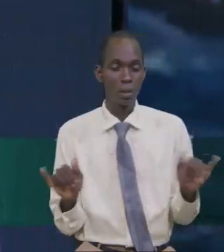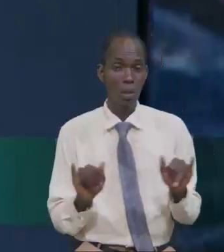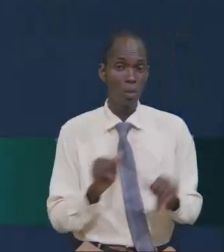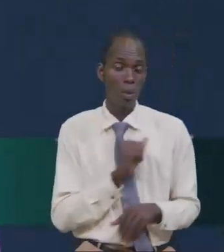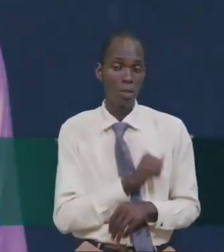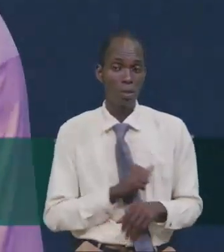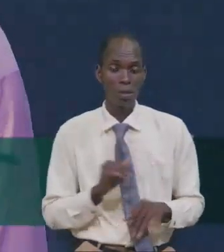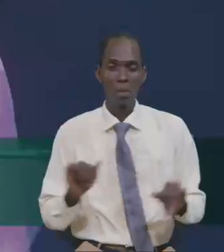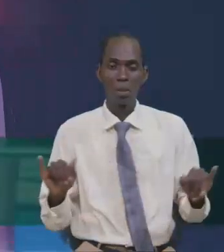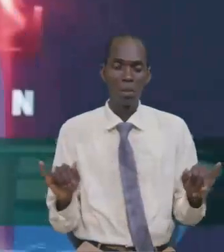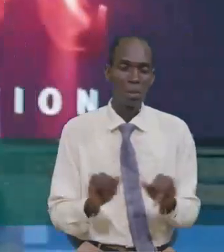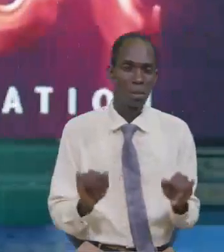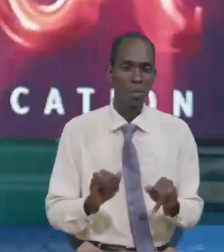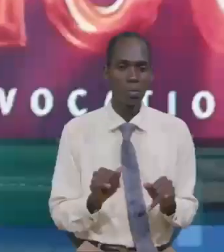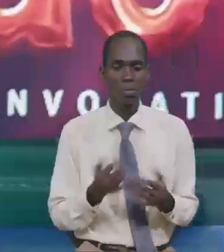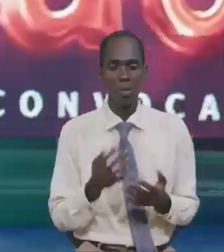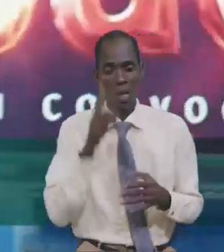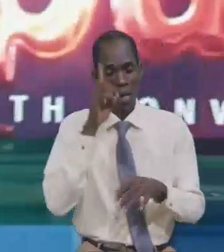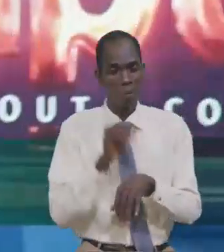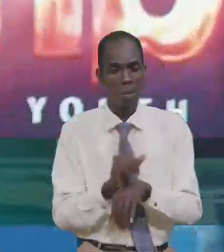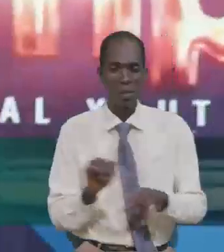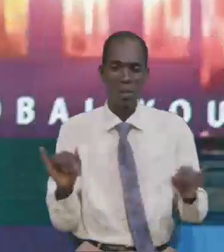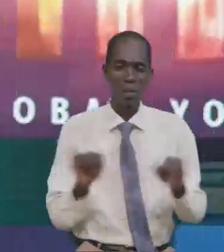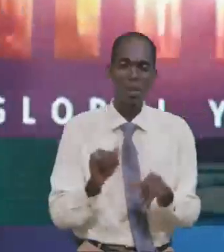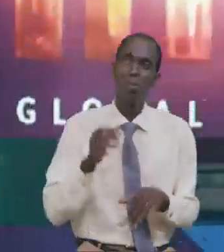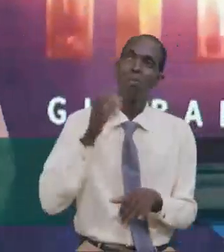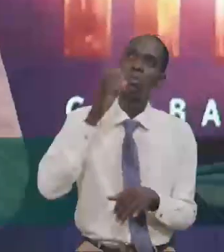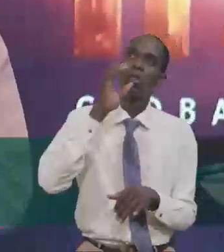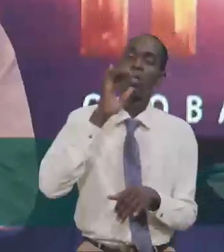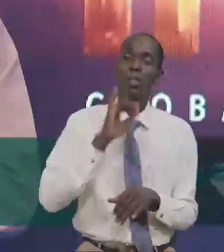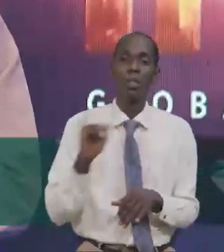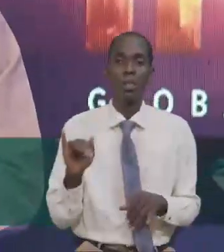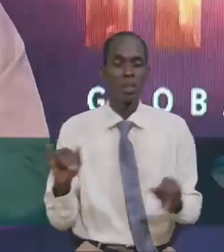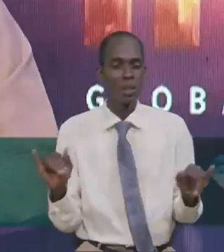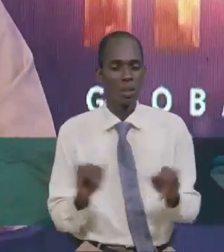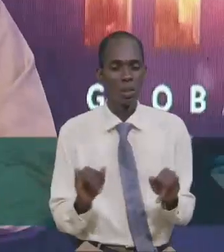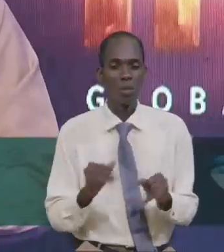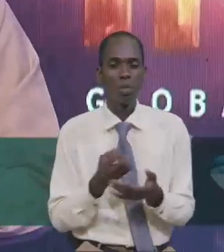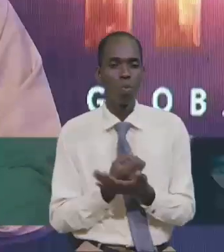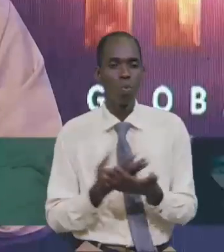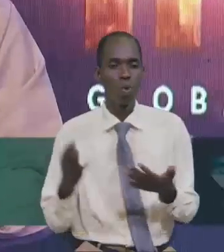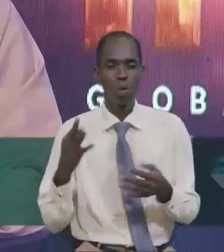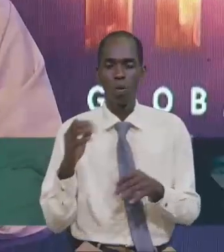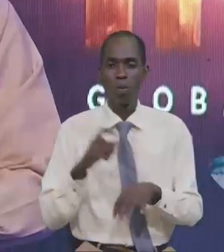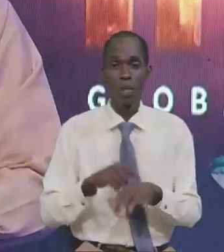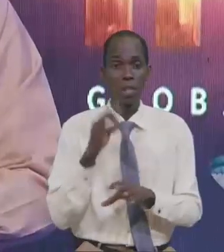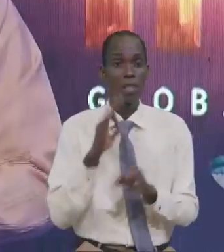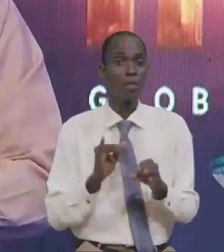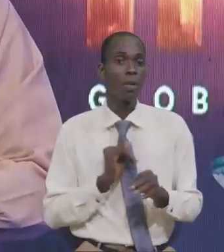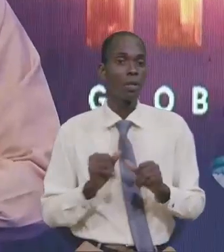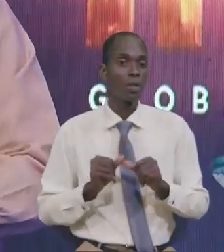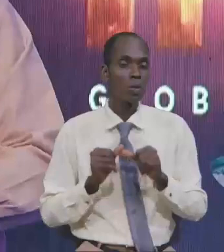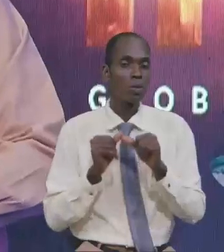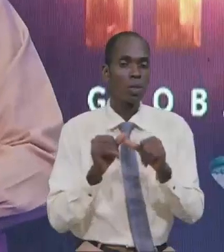I go on in life like this, like I've always been, I repeated that class,